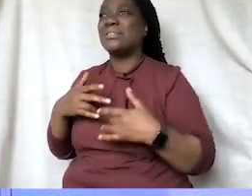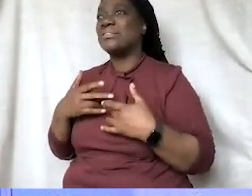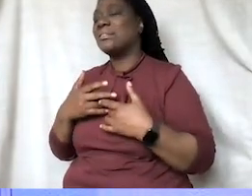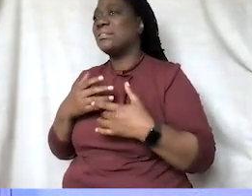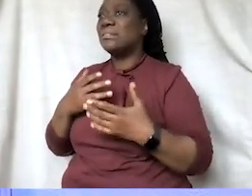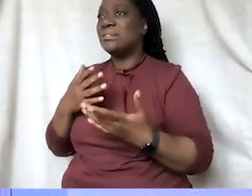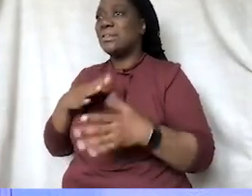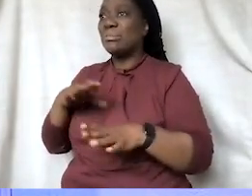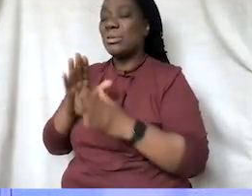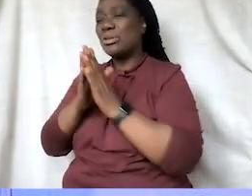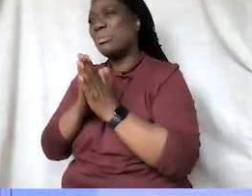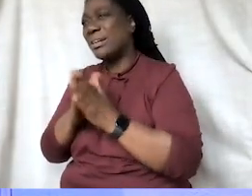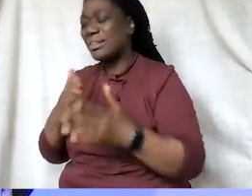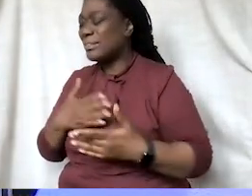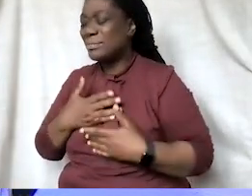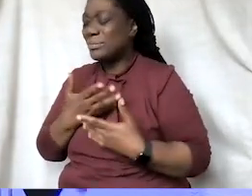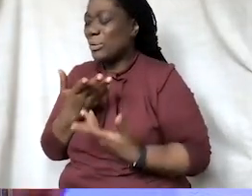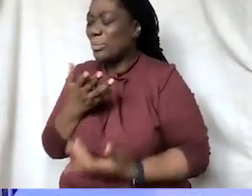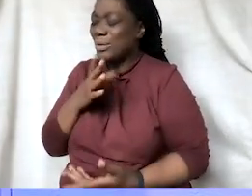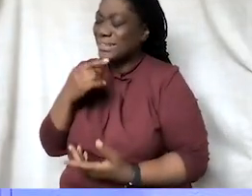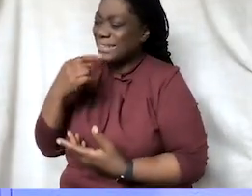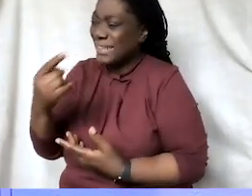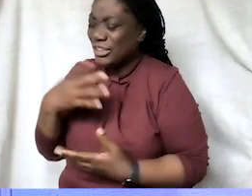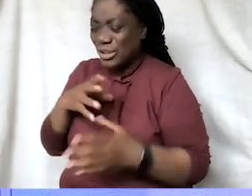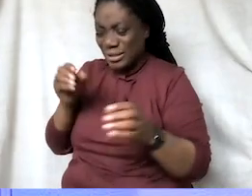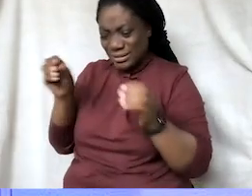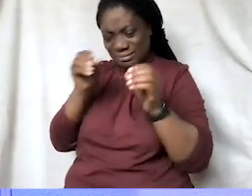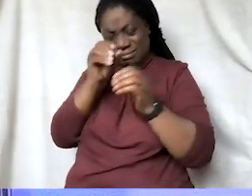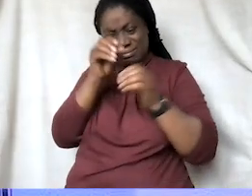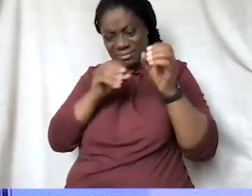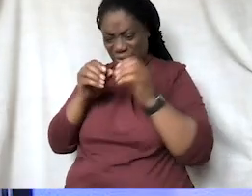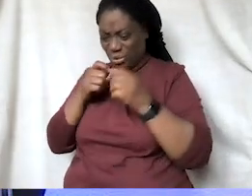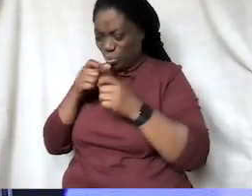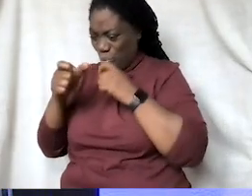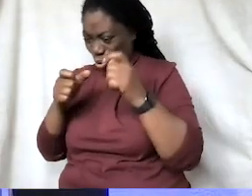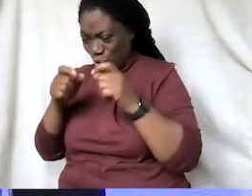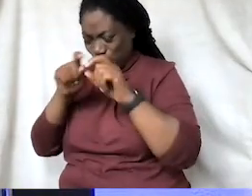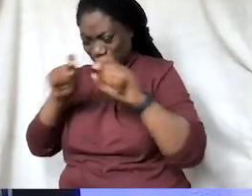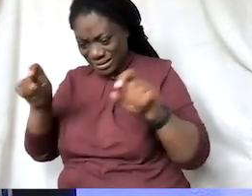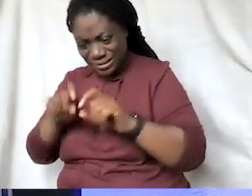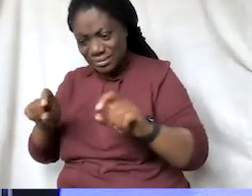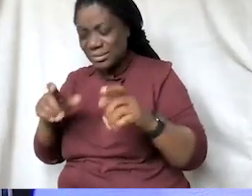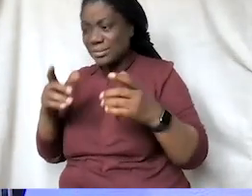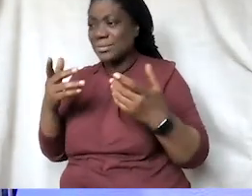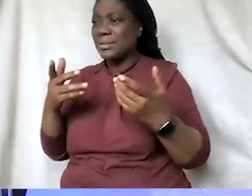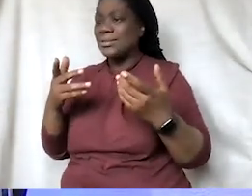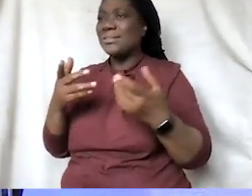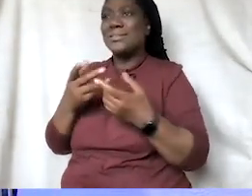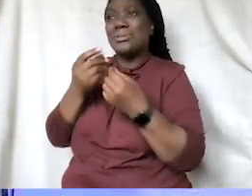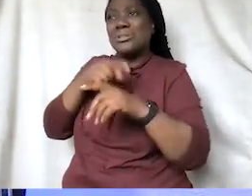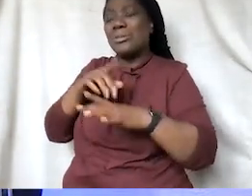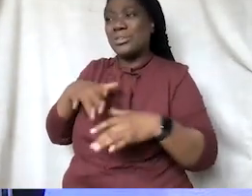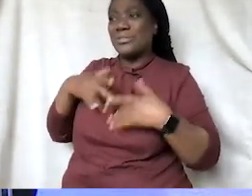You don't know how to mix the words. You don't know how to form the words. In fact, there are times you feel